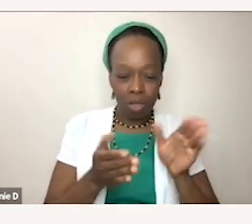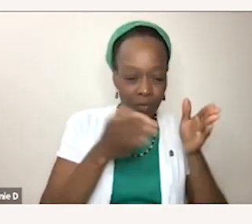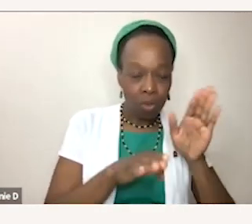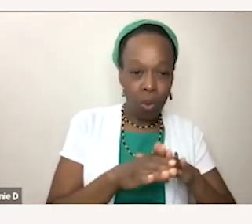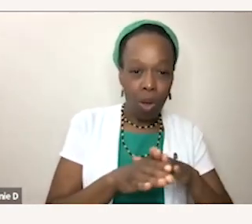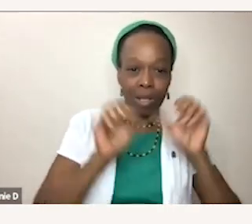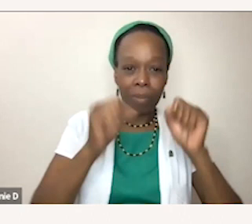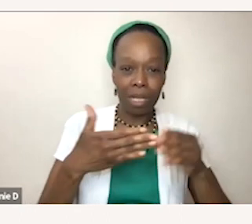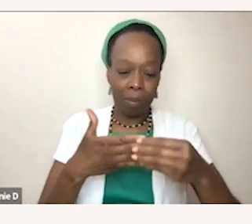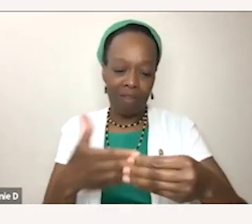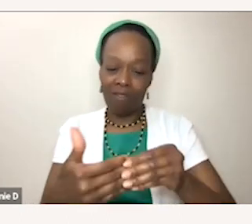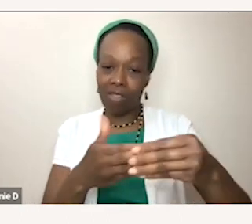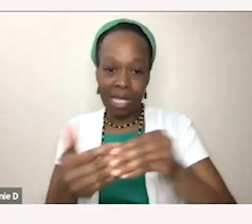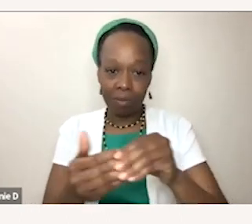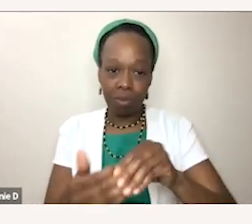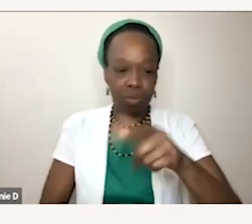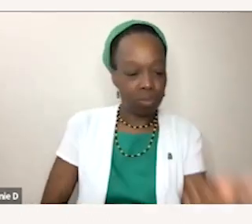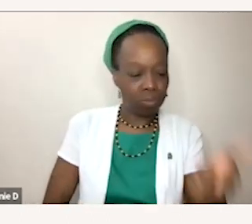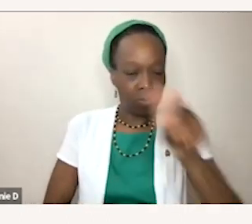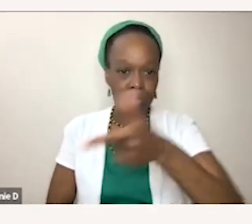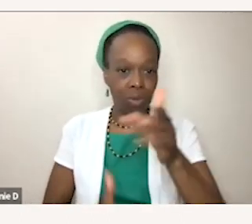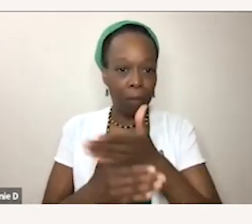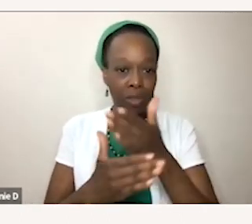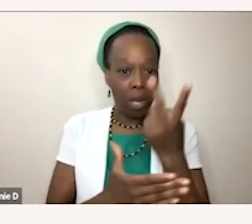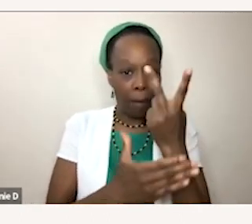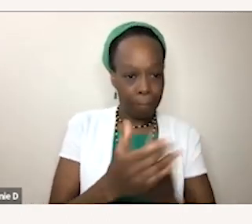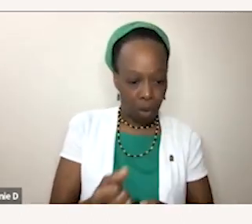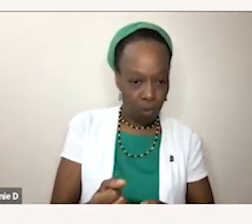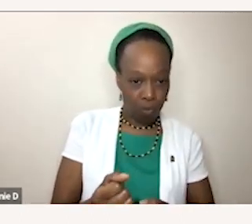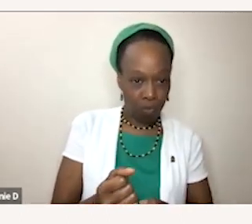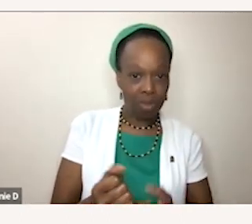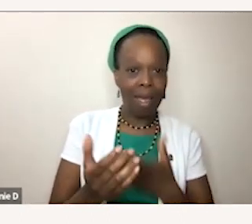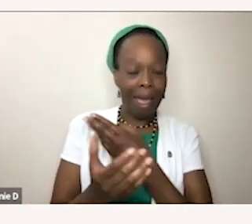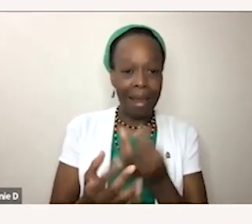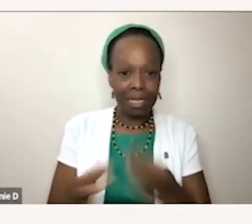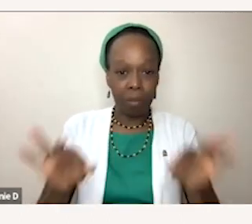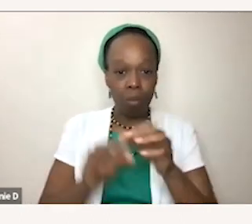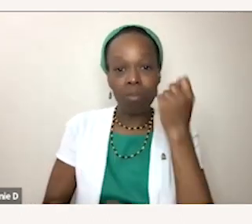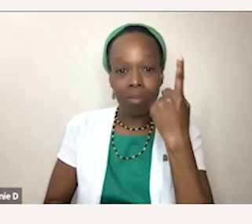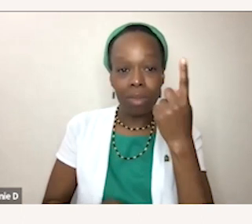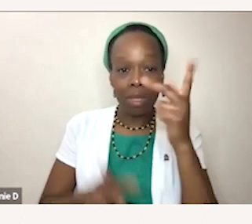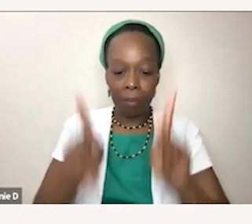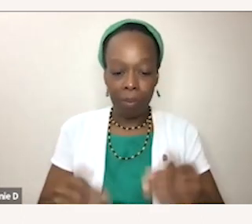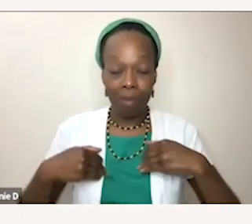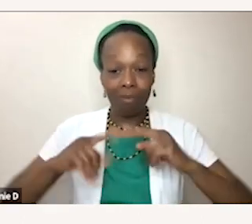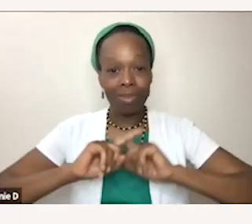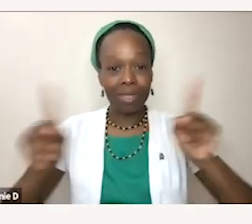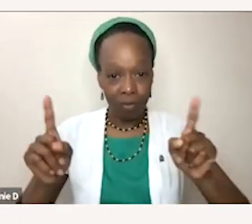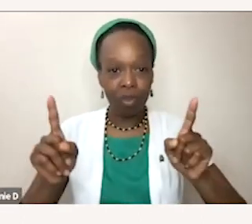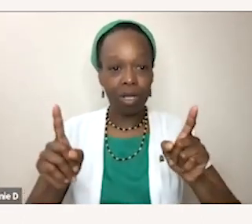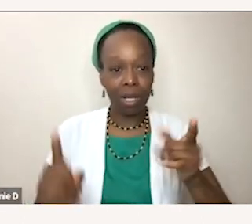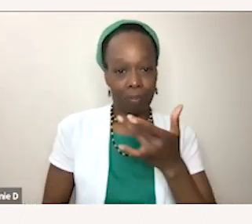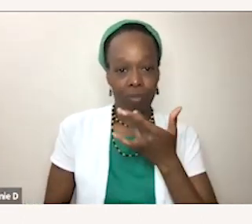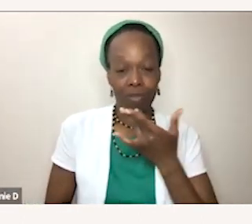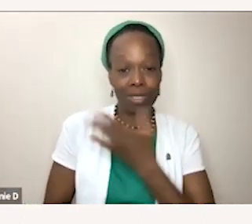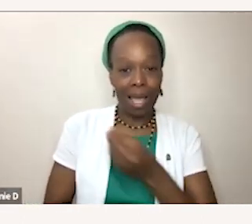go between both, understanding people's individual preferences is something that, you know, to be able to recognize that